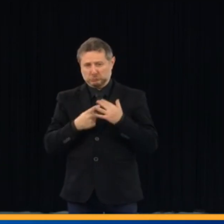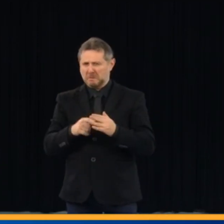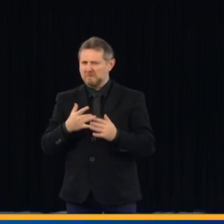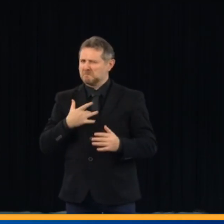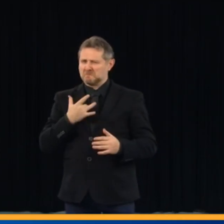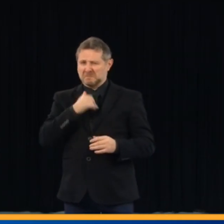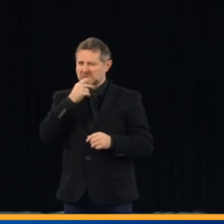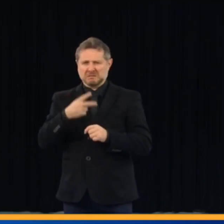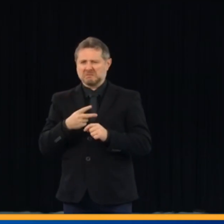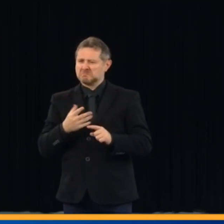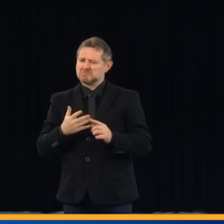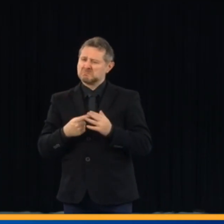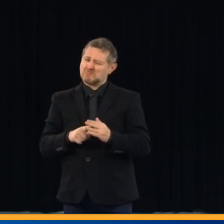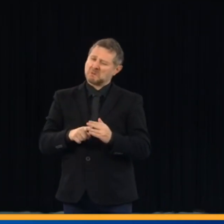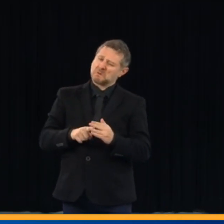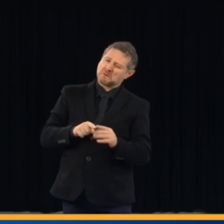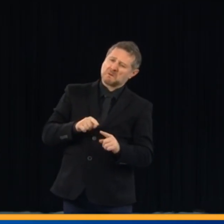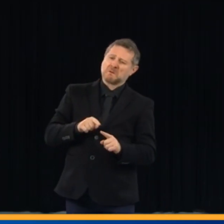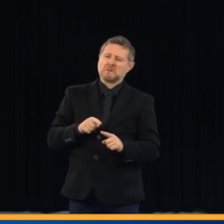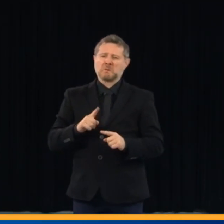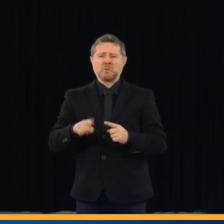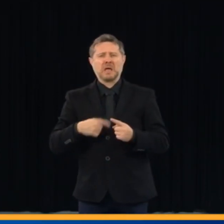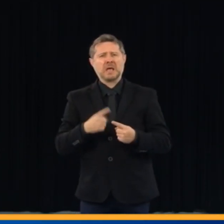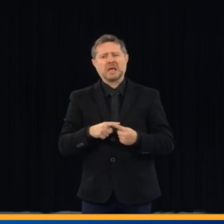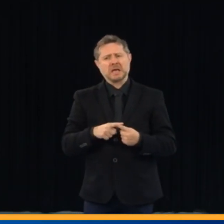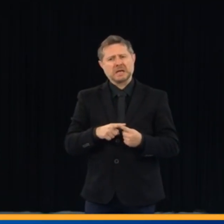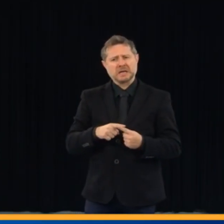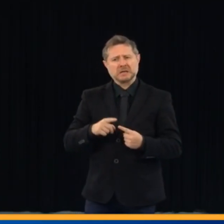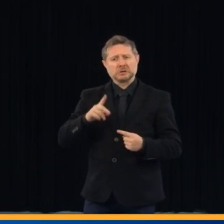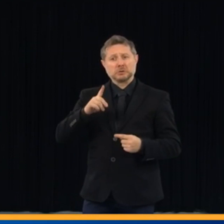the diagnosis, maybe because